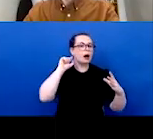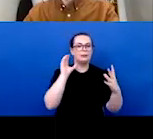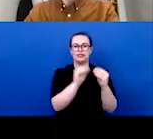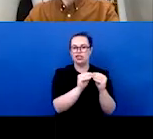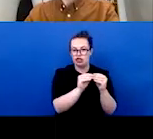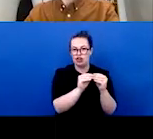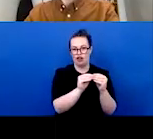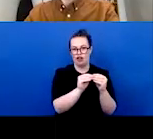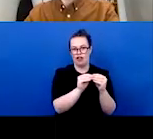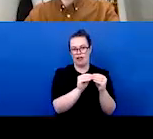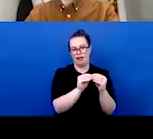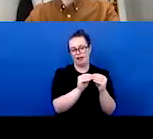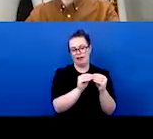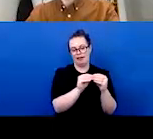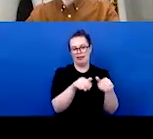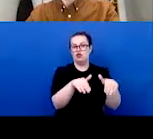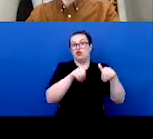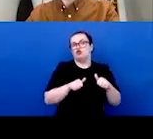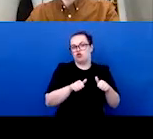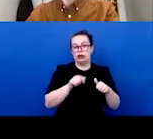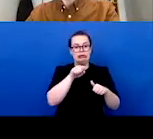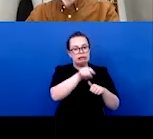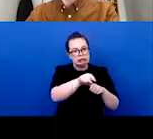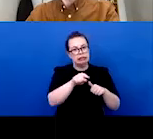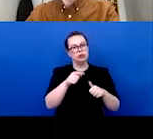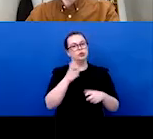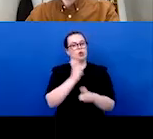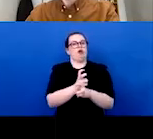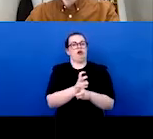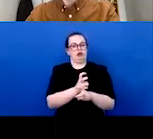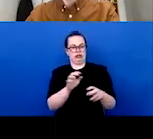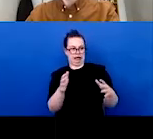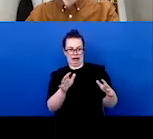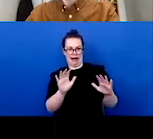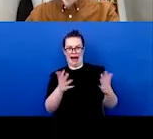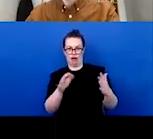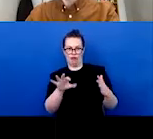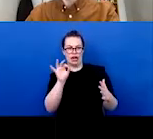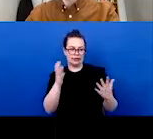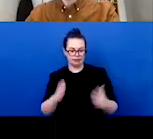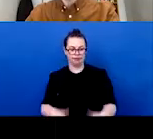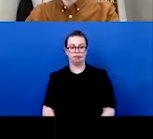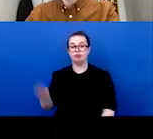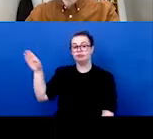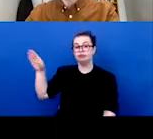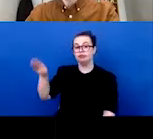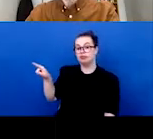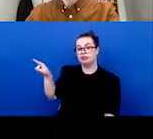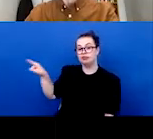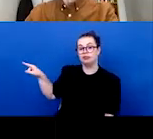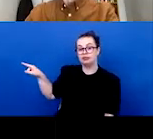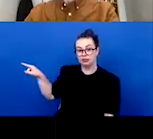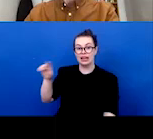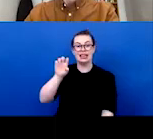a line of research, a very productive and interesting line of research using MEG, which is led by Leena Pilkanen at